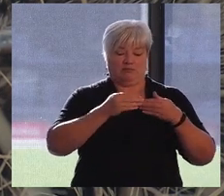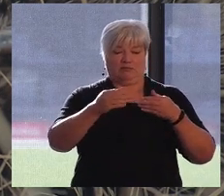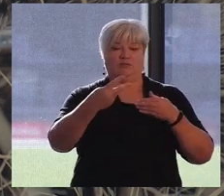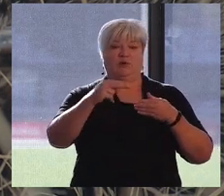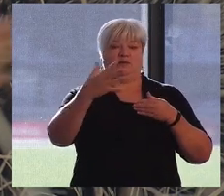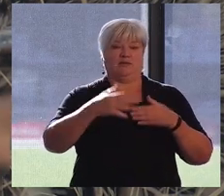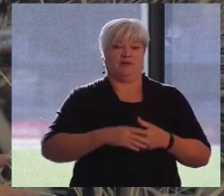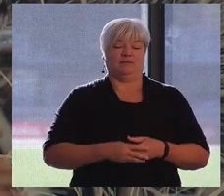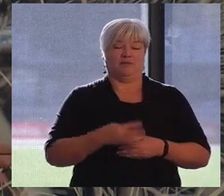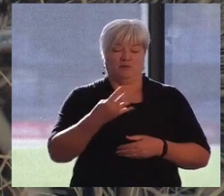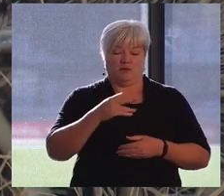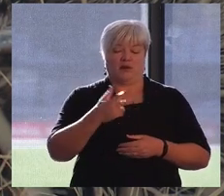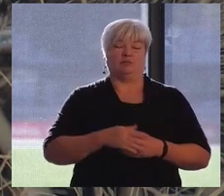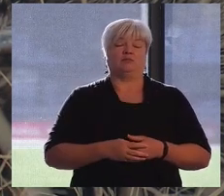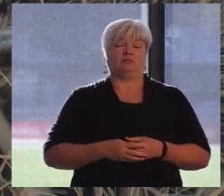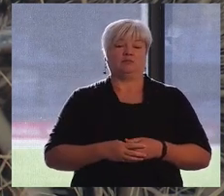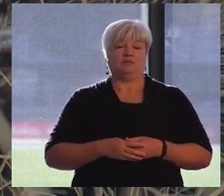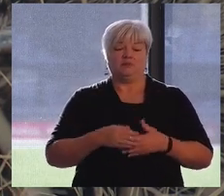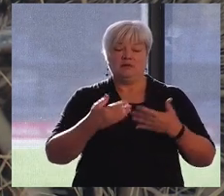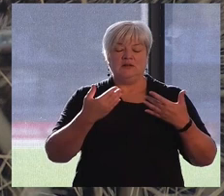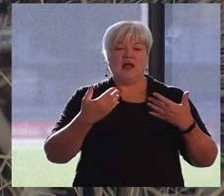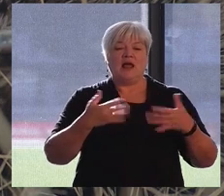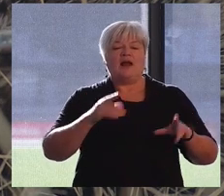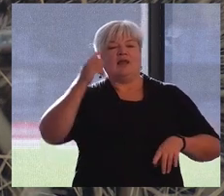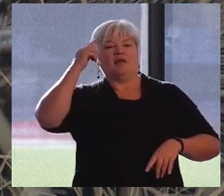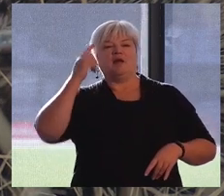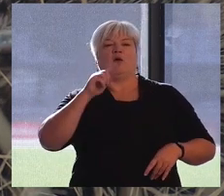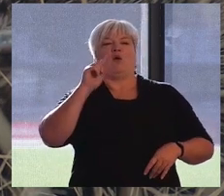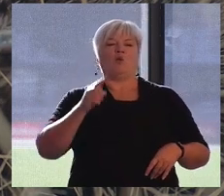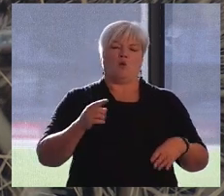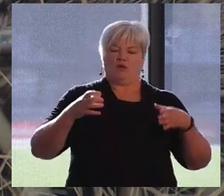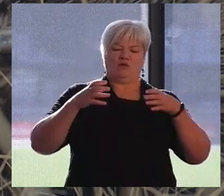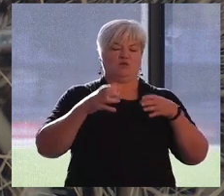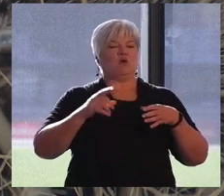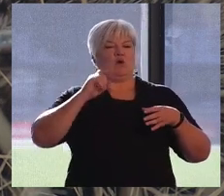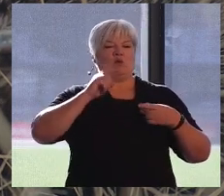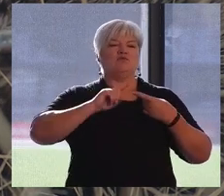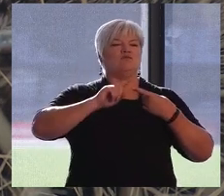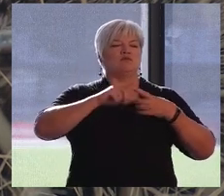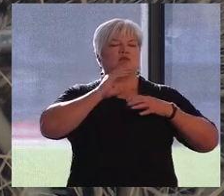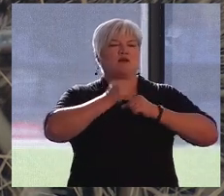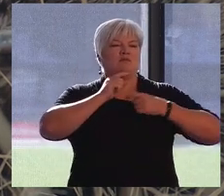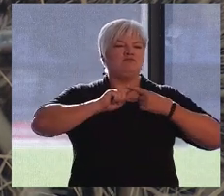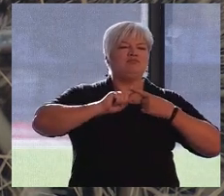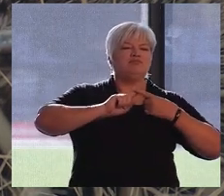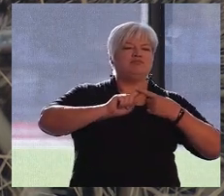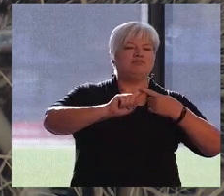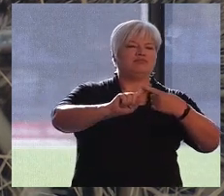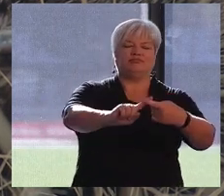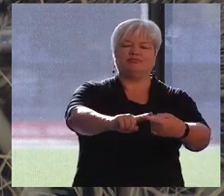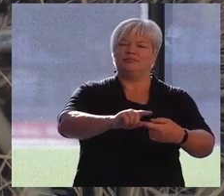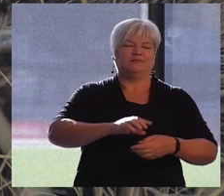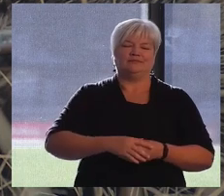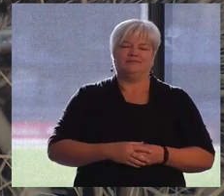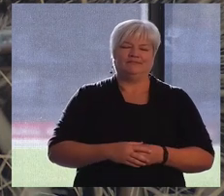predicated on sustained periods of one party holding power is extremely unlikely to succeed. And